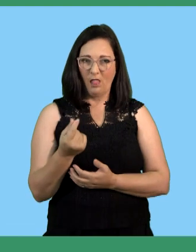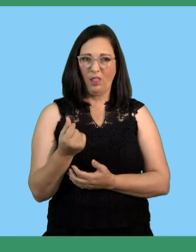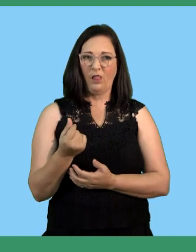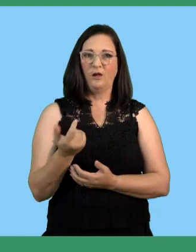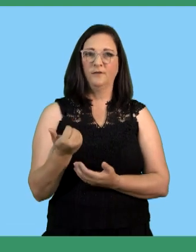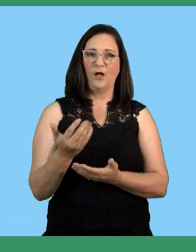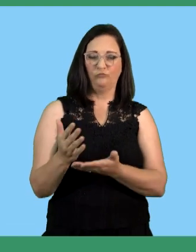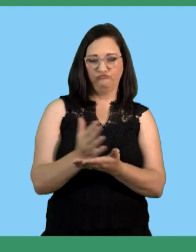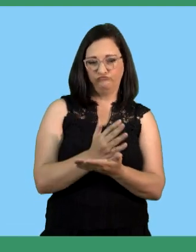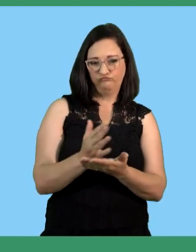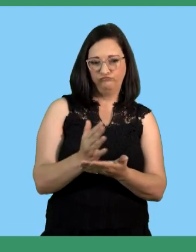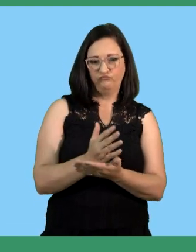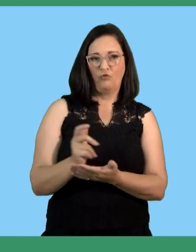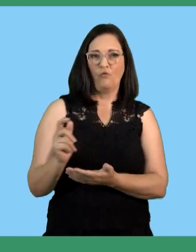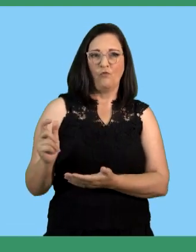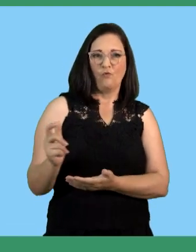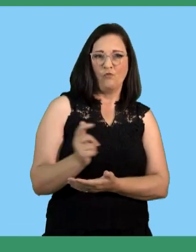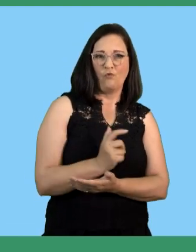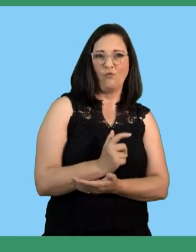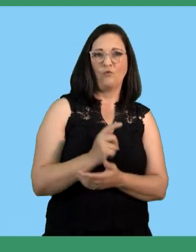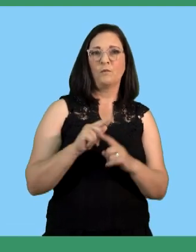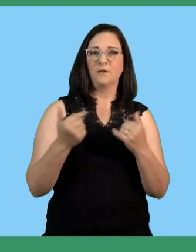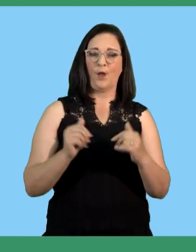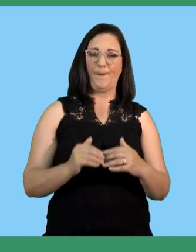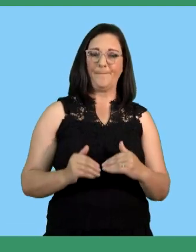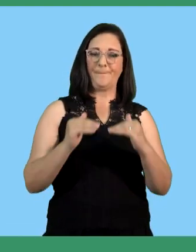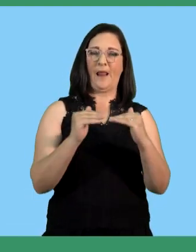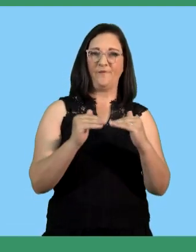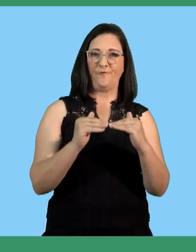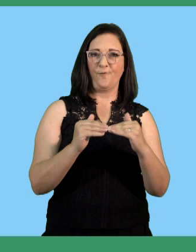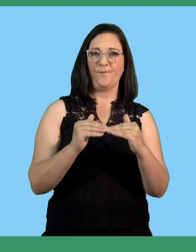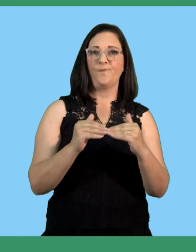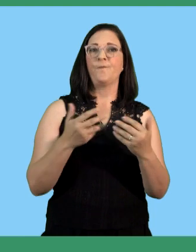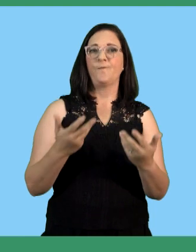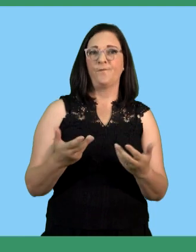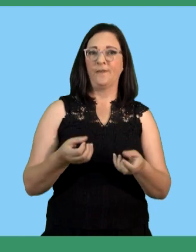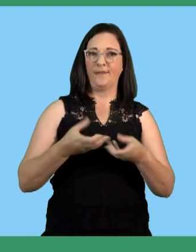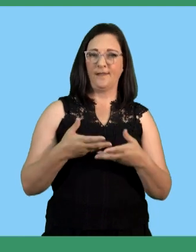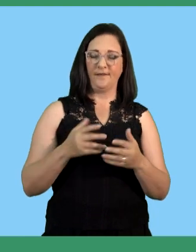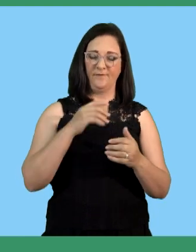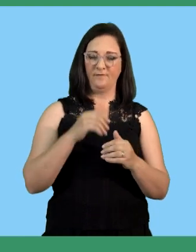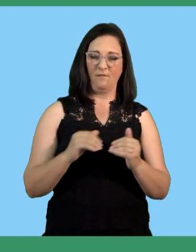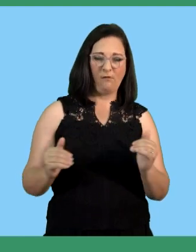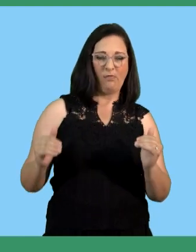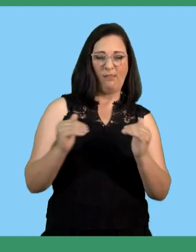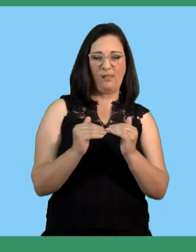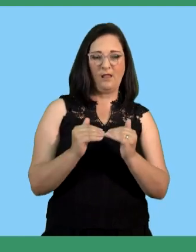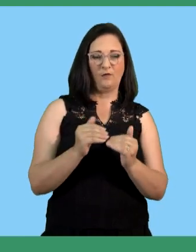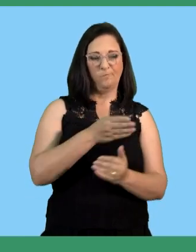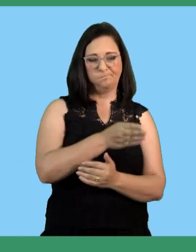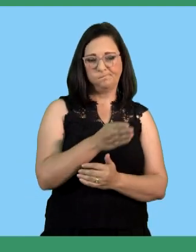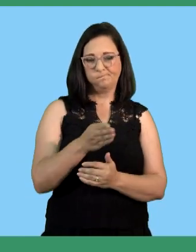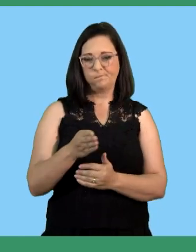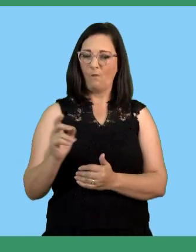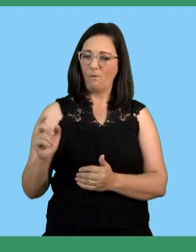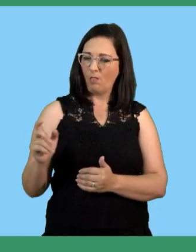So meaning now we're saying we've got a pie chart here. So this pie chart, it must be spread across, or equally everybody